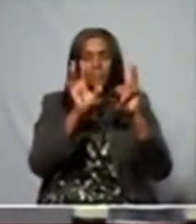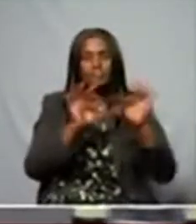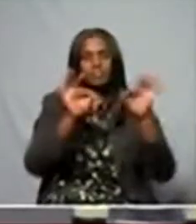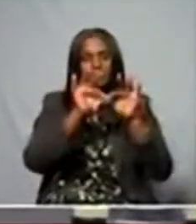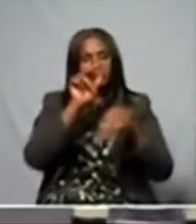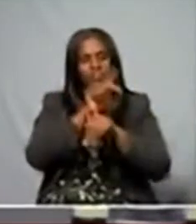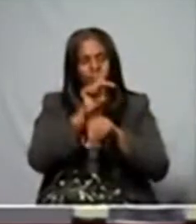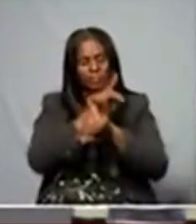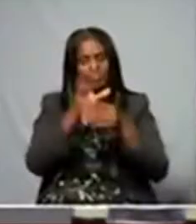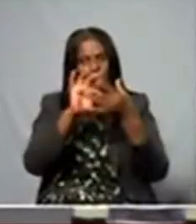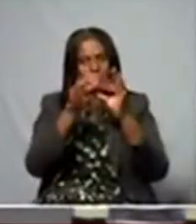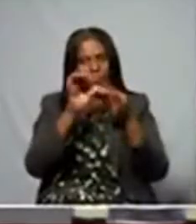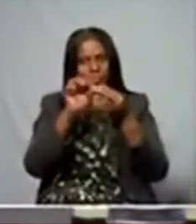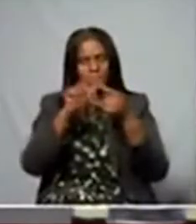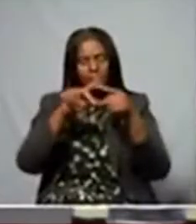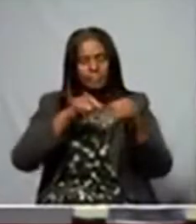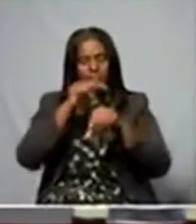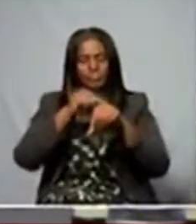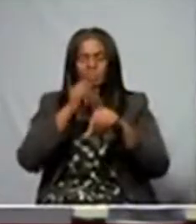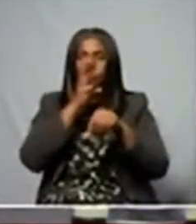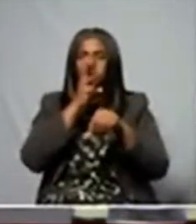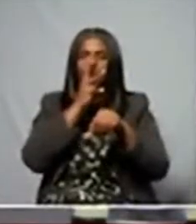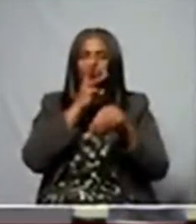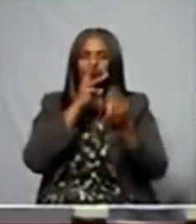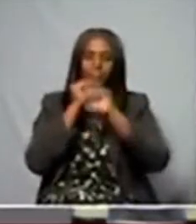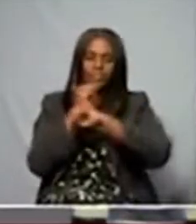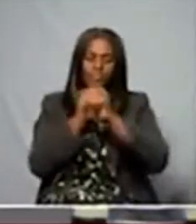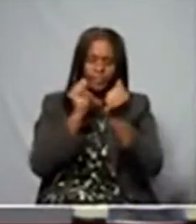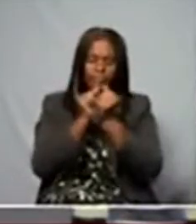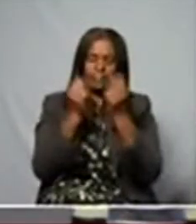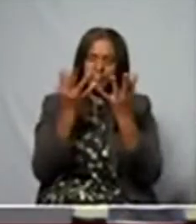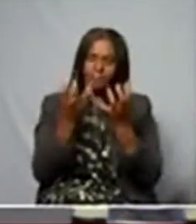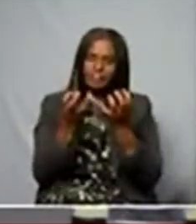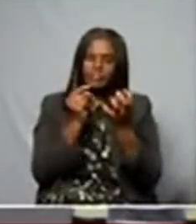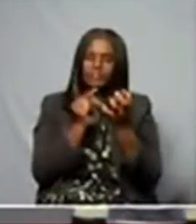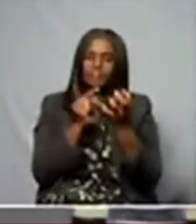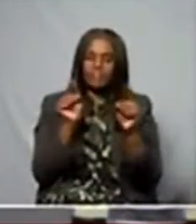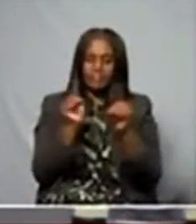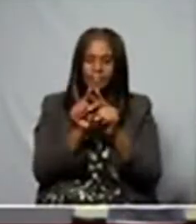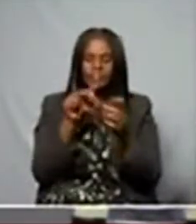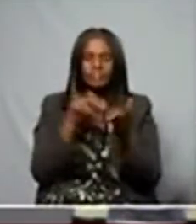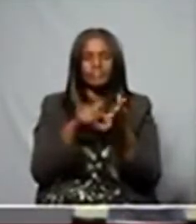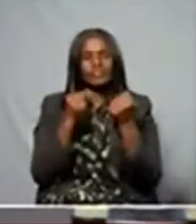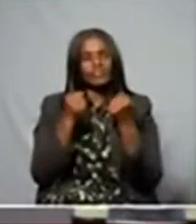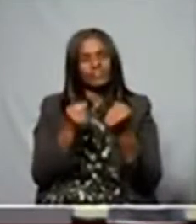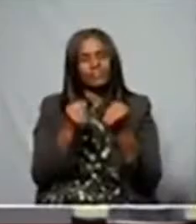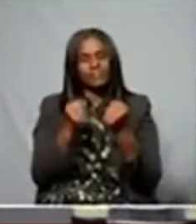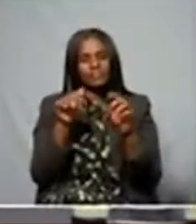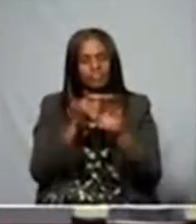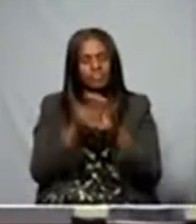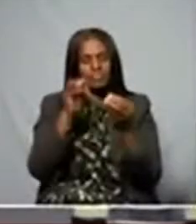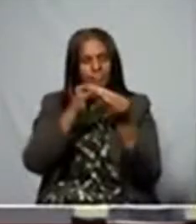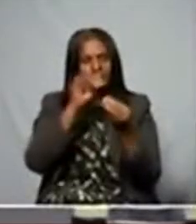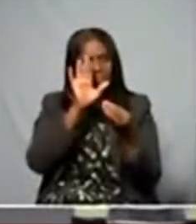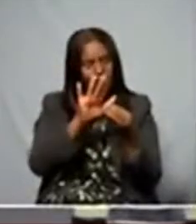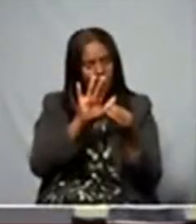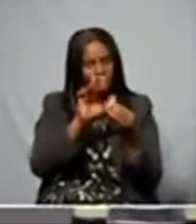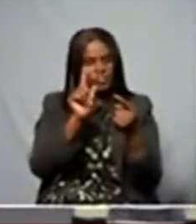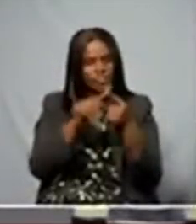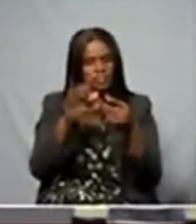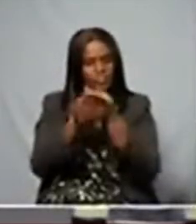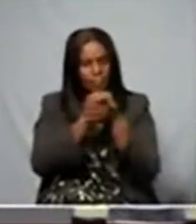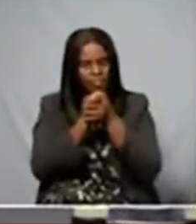projects linked to national water security and drought resilience. In addition,